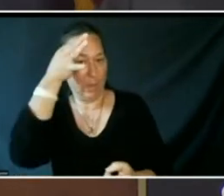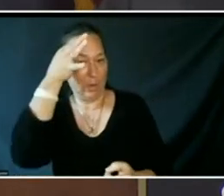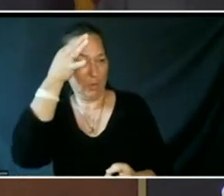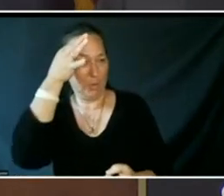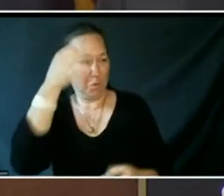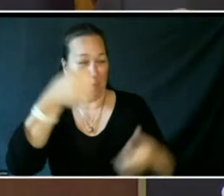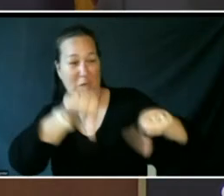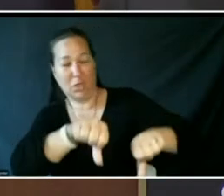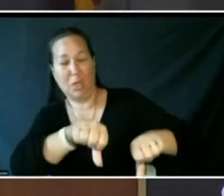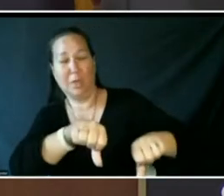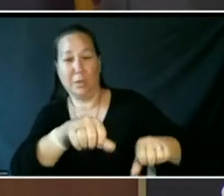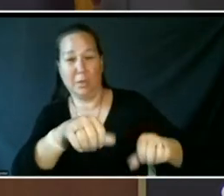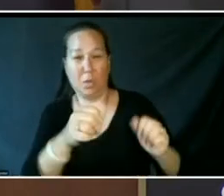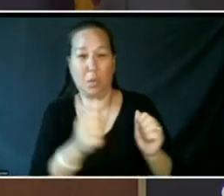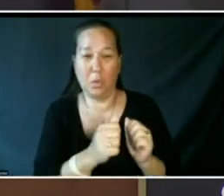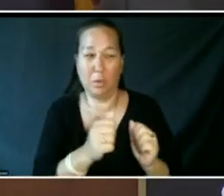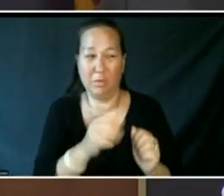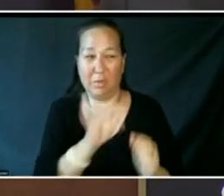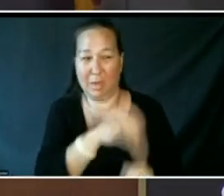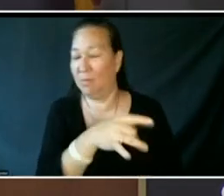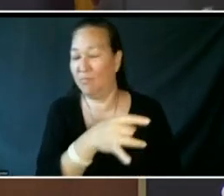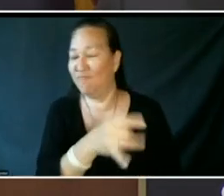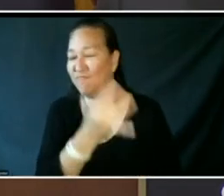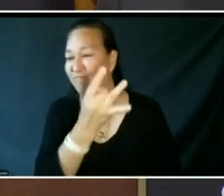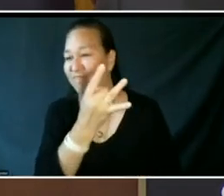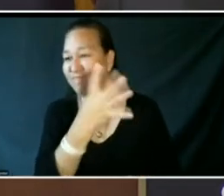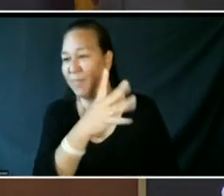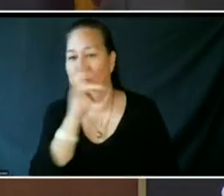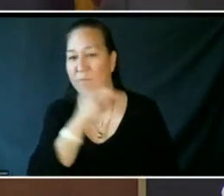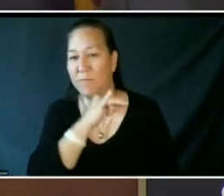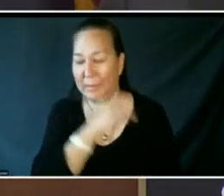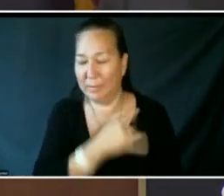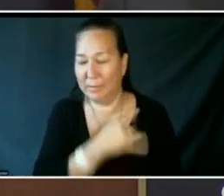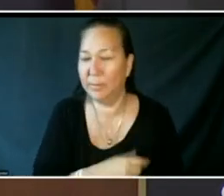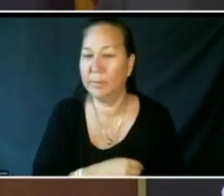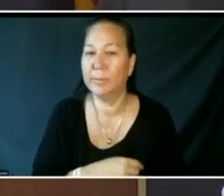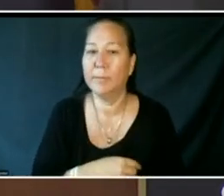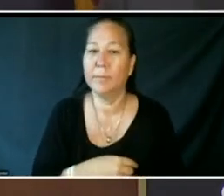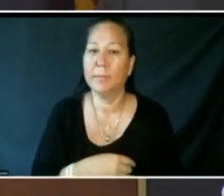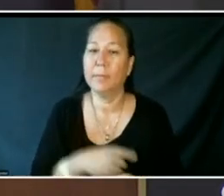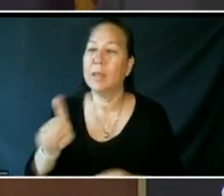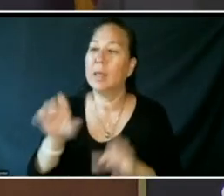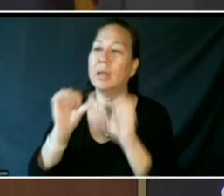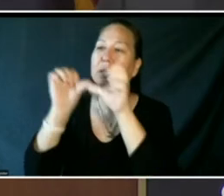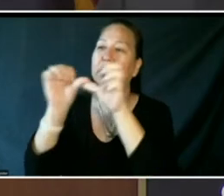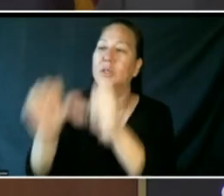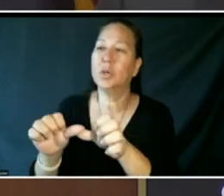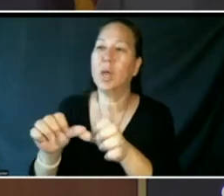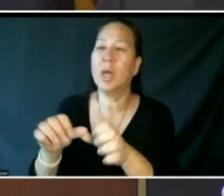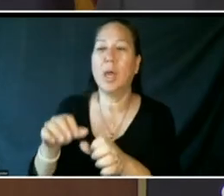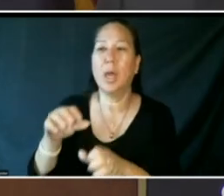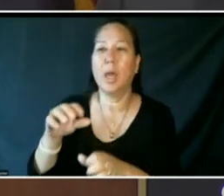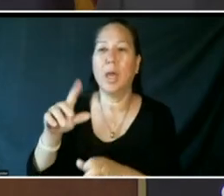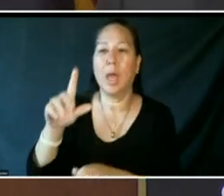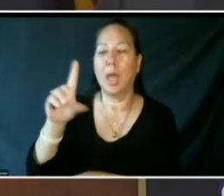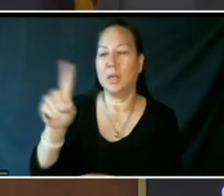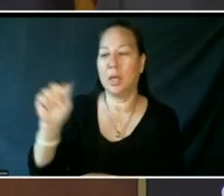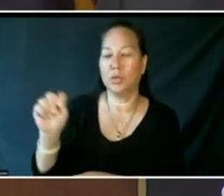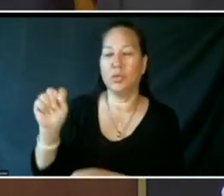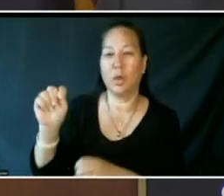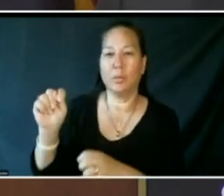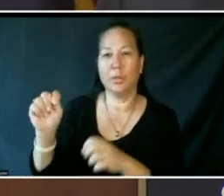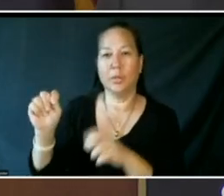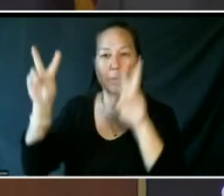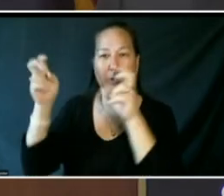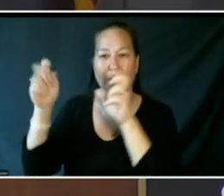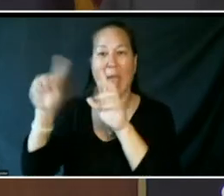fake elector scheme continued. At this point, President Trump's own lawyers, so-called Team Normal, walked